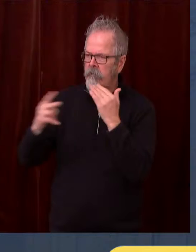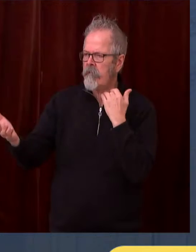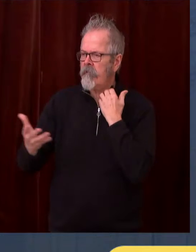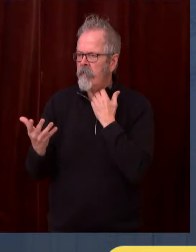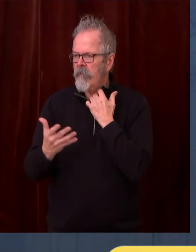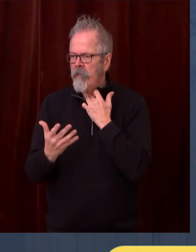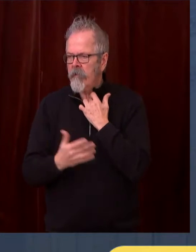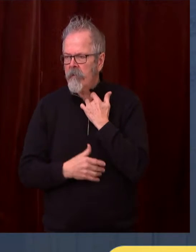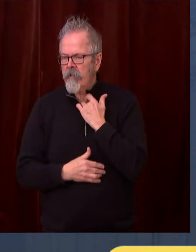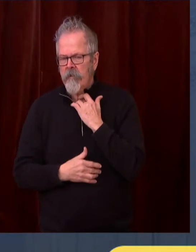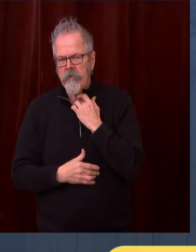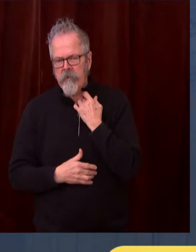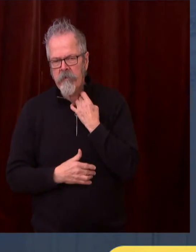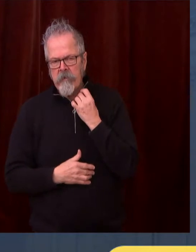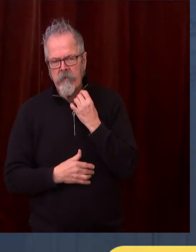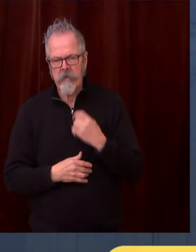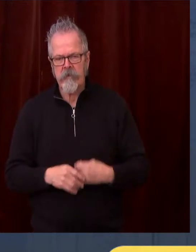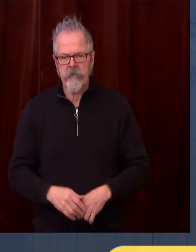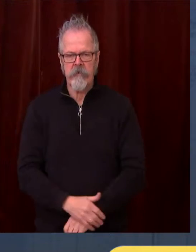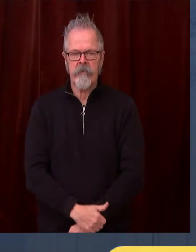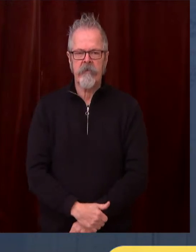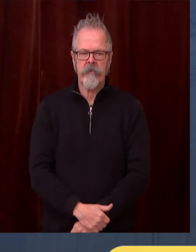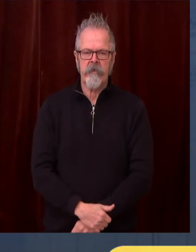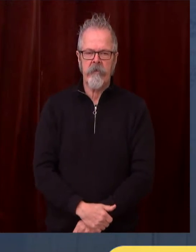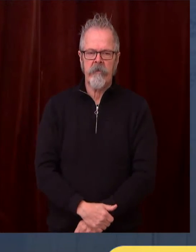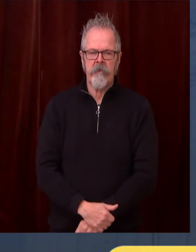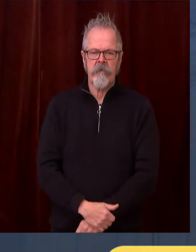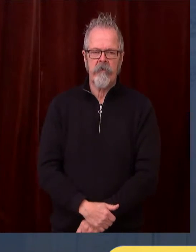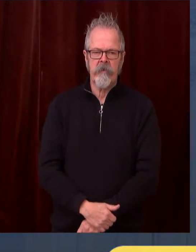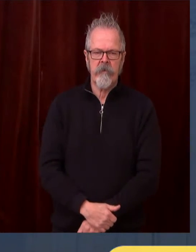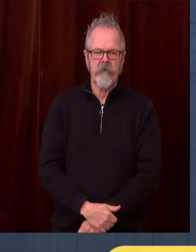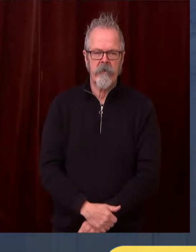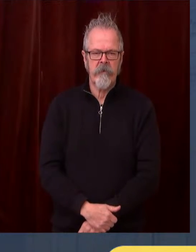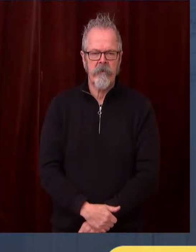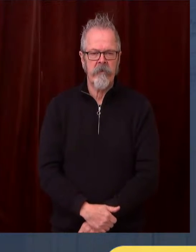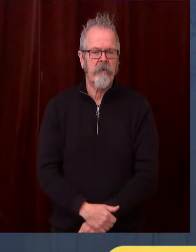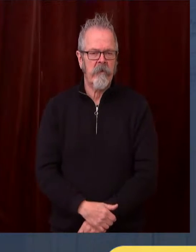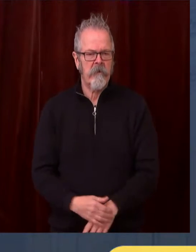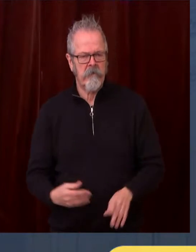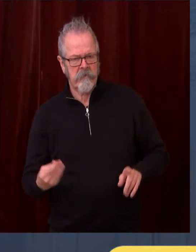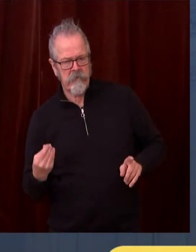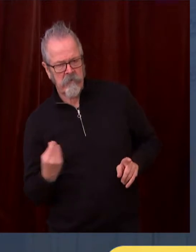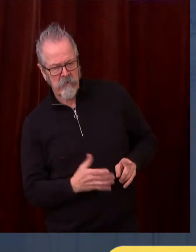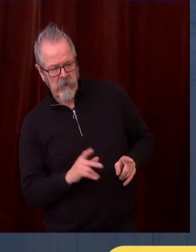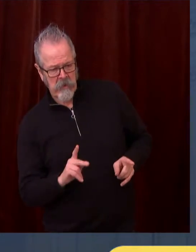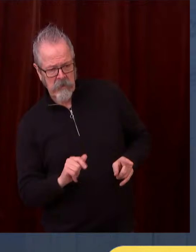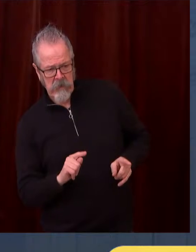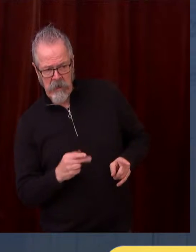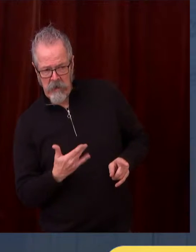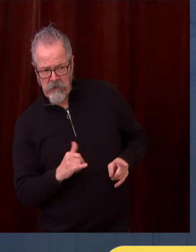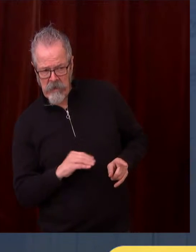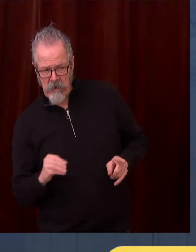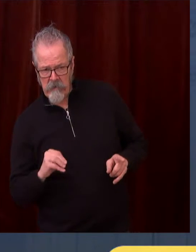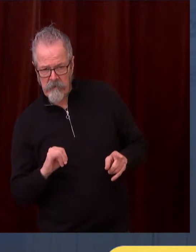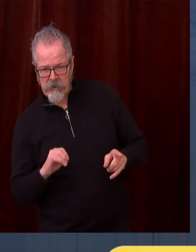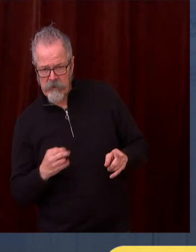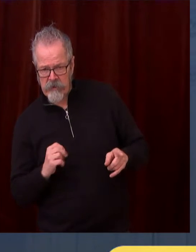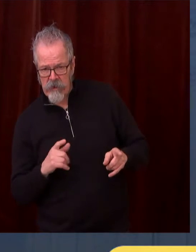I'm sorry, Karen? Sorry, Kathy and Michelle should address that. Kathy, Michelle, do you want?